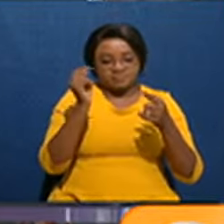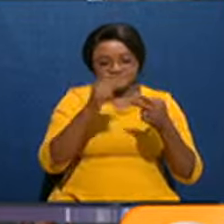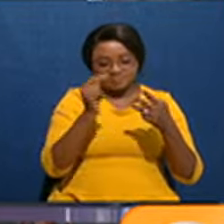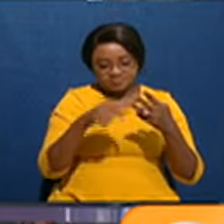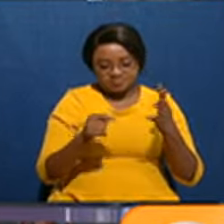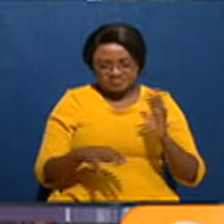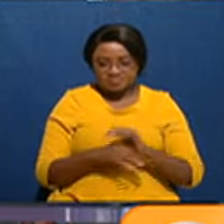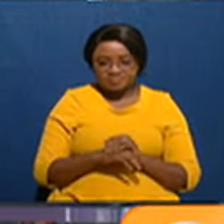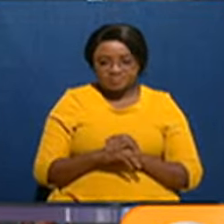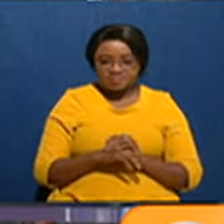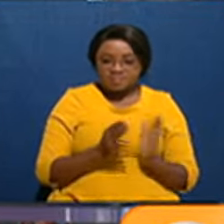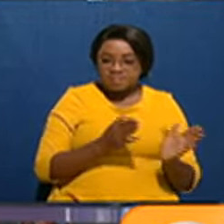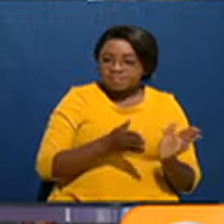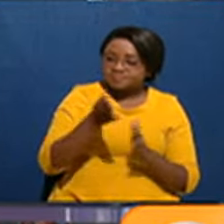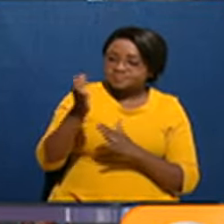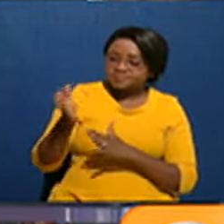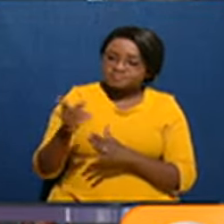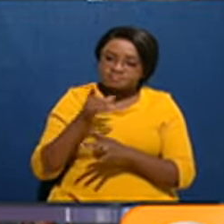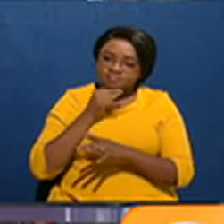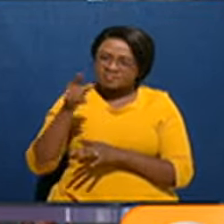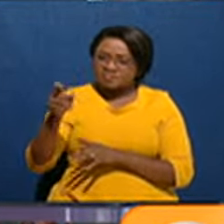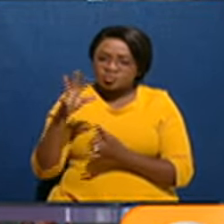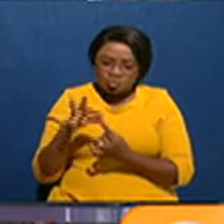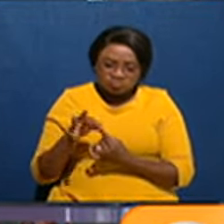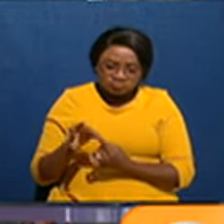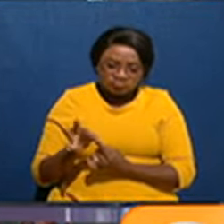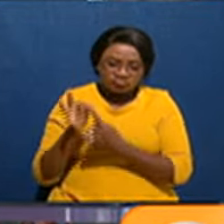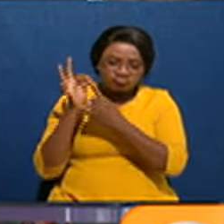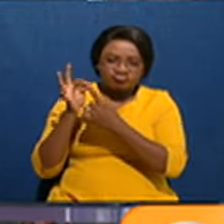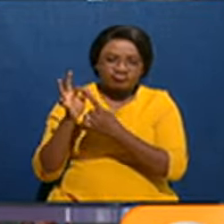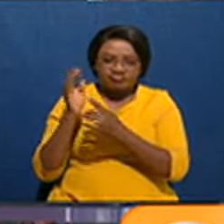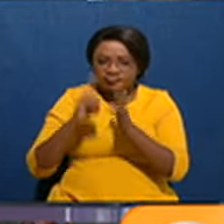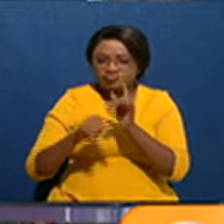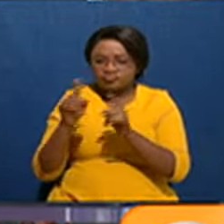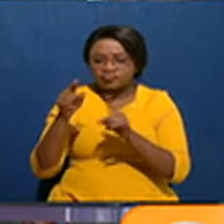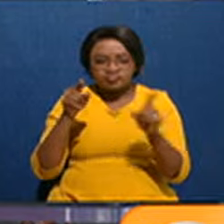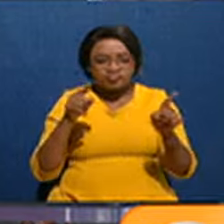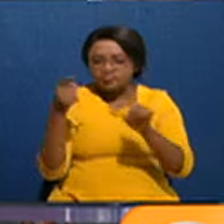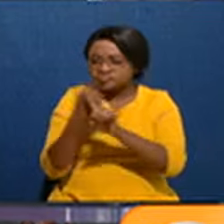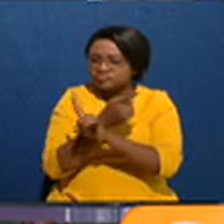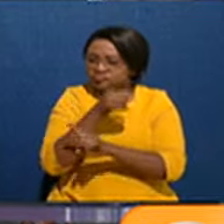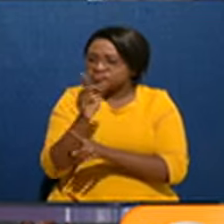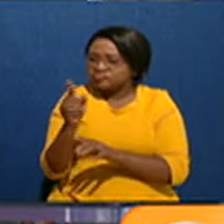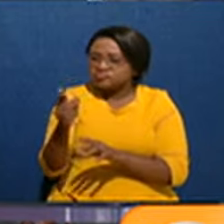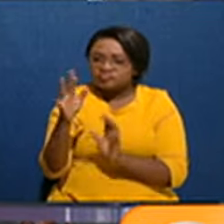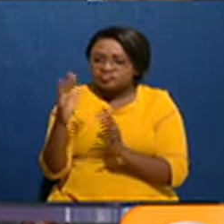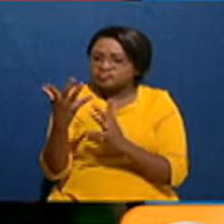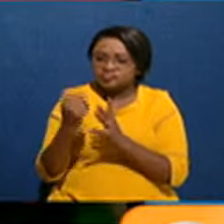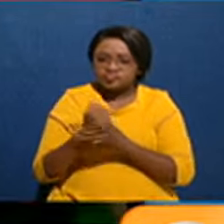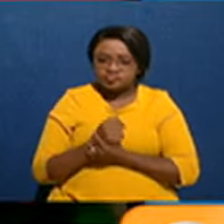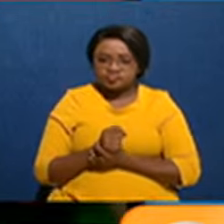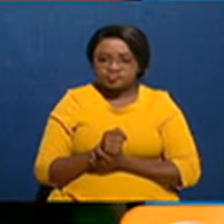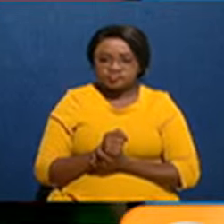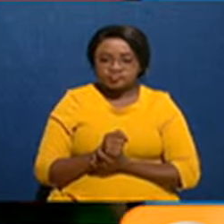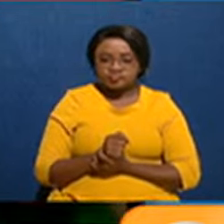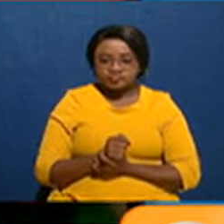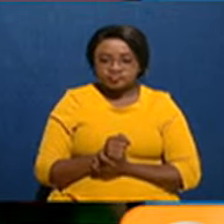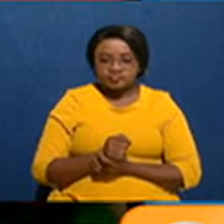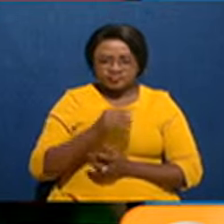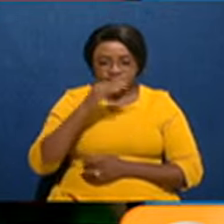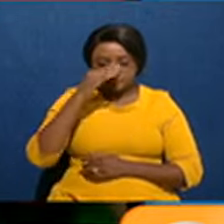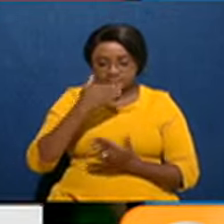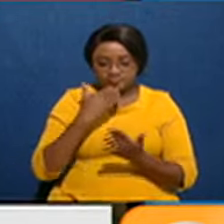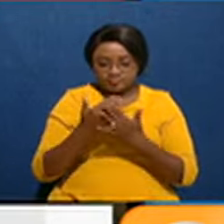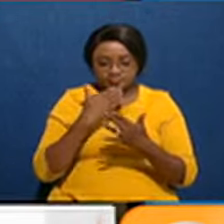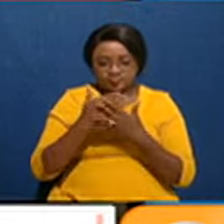Engineer Shama Kiteme, what separates you from Engineer Grace Kagondo? Thank you very much. My name is Engineer Shama Kiteme.